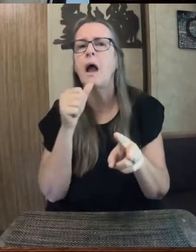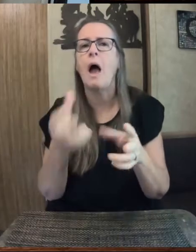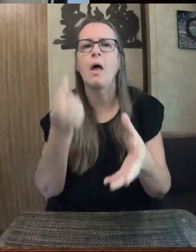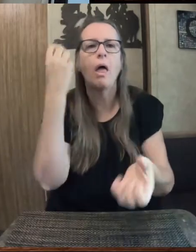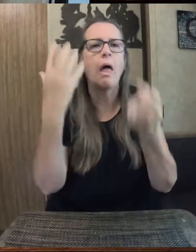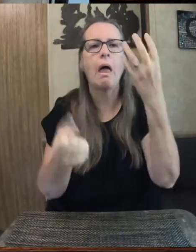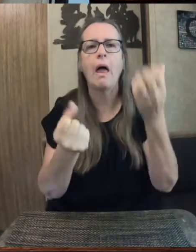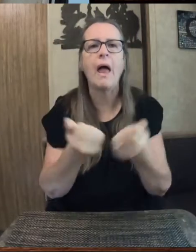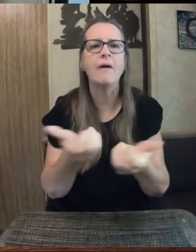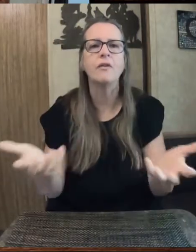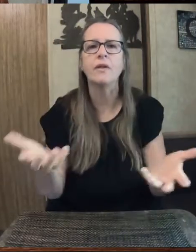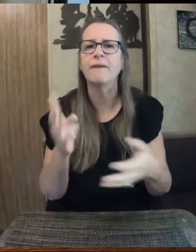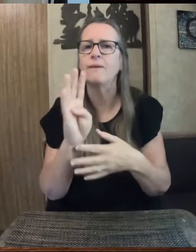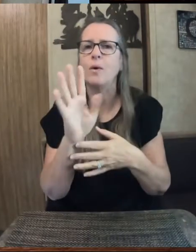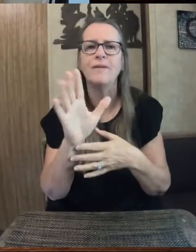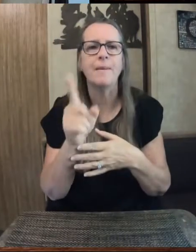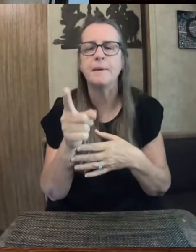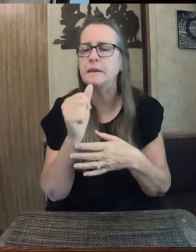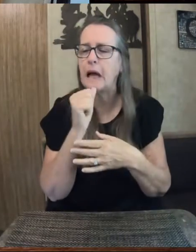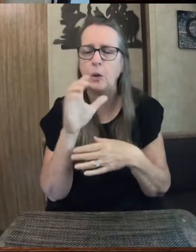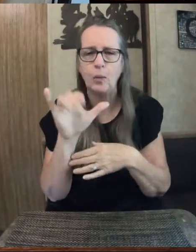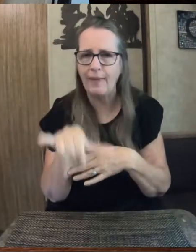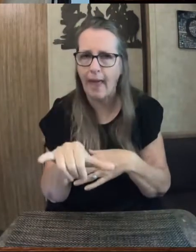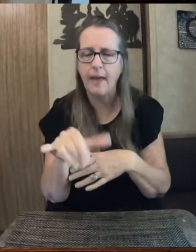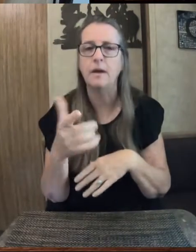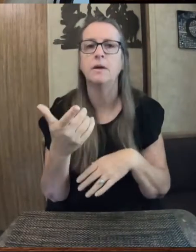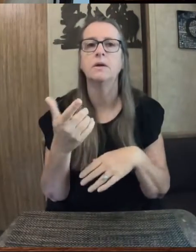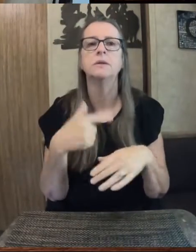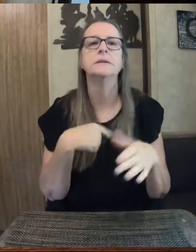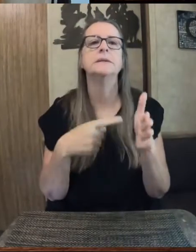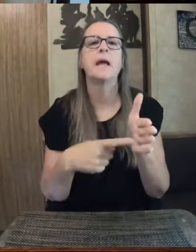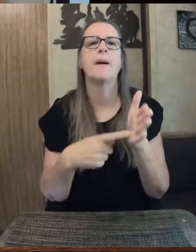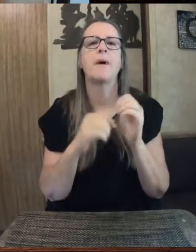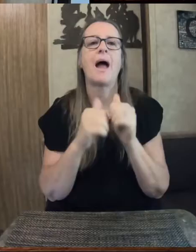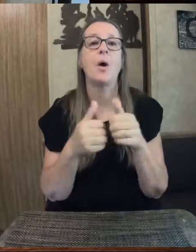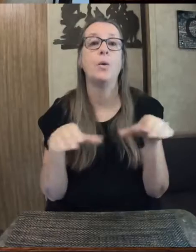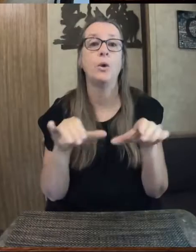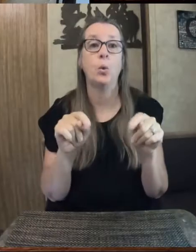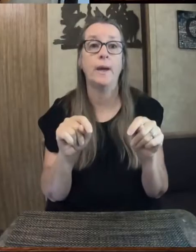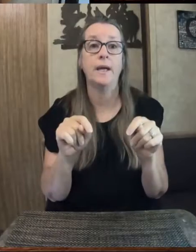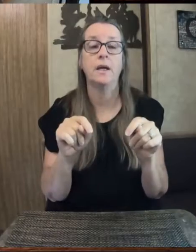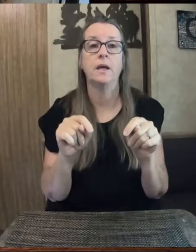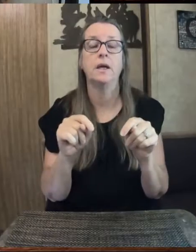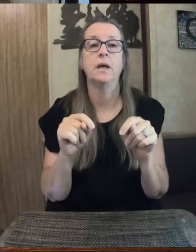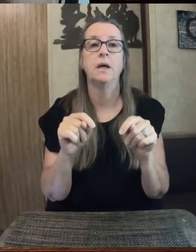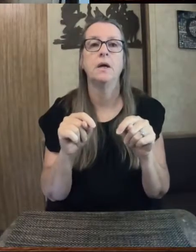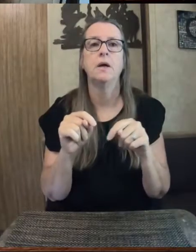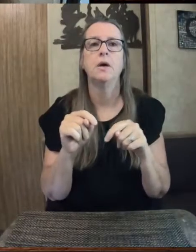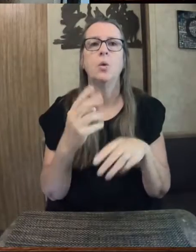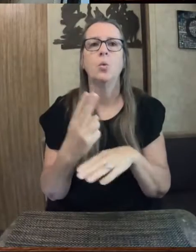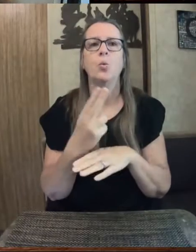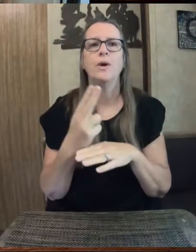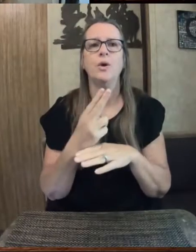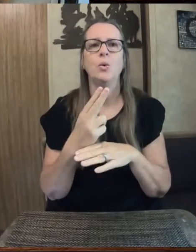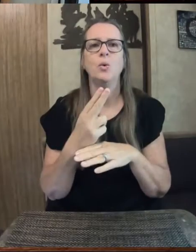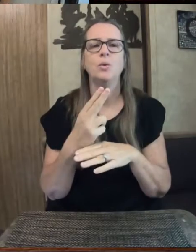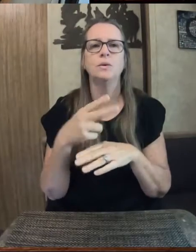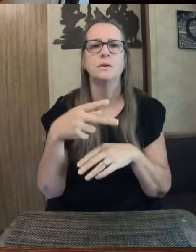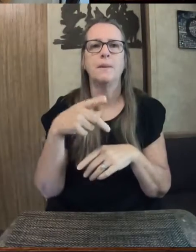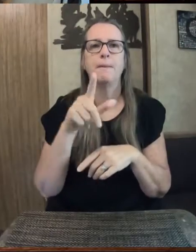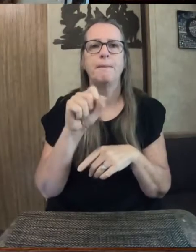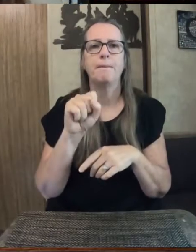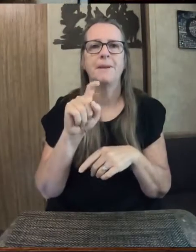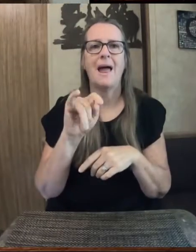through everything because that would take 45 minutes. We're not doing that. So just an example of how we do stuff. So we use